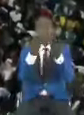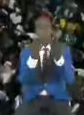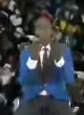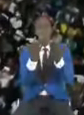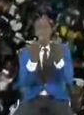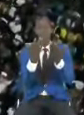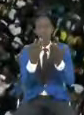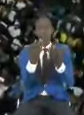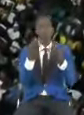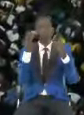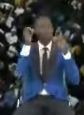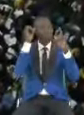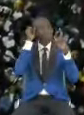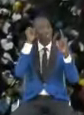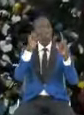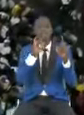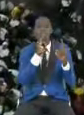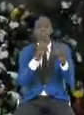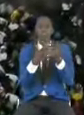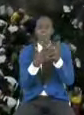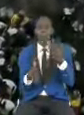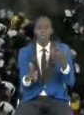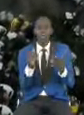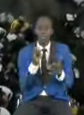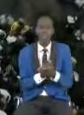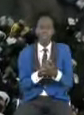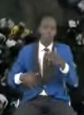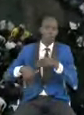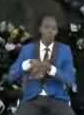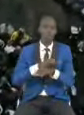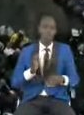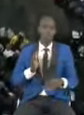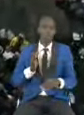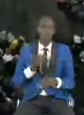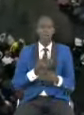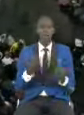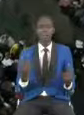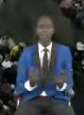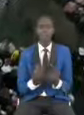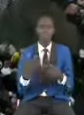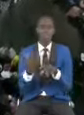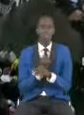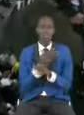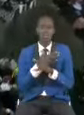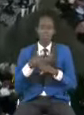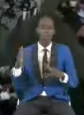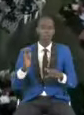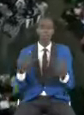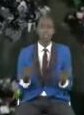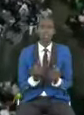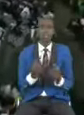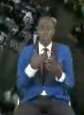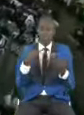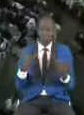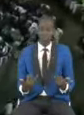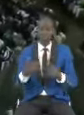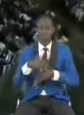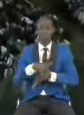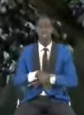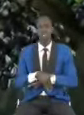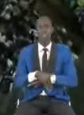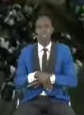is his blood that covers our sin, takes away our sin. And tonight, if